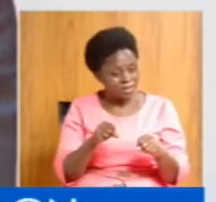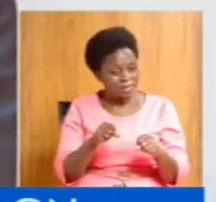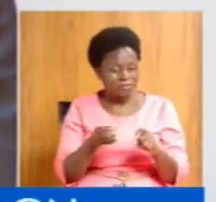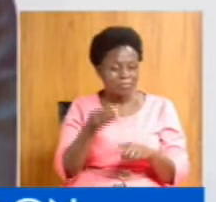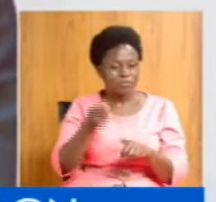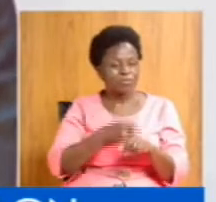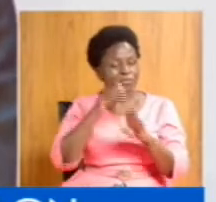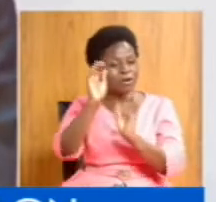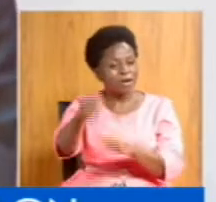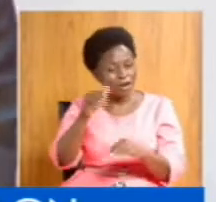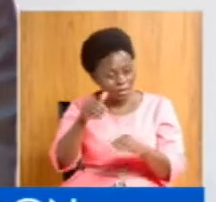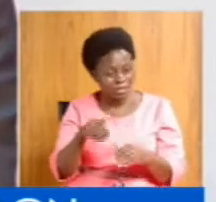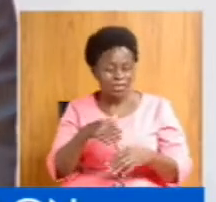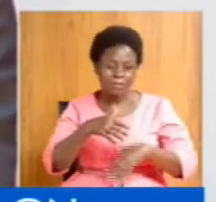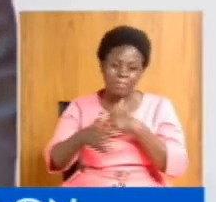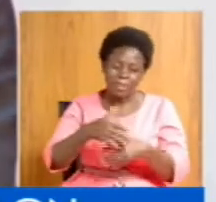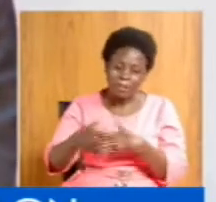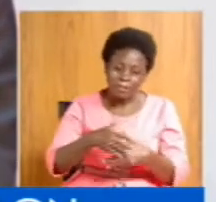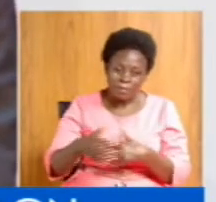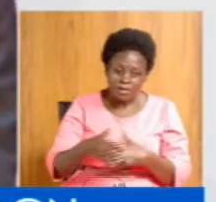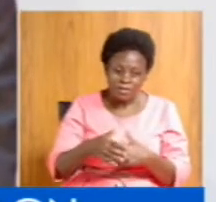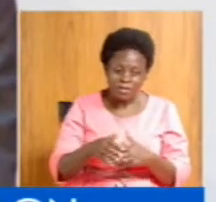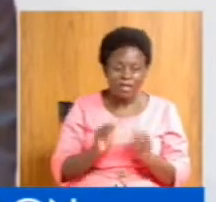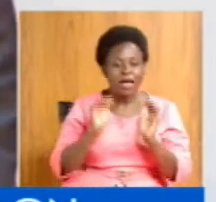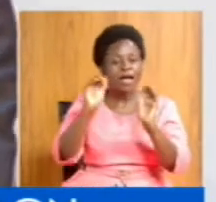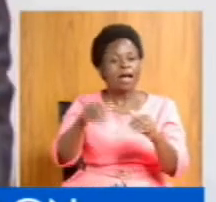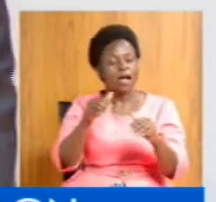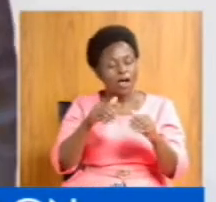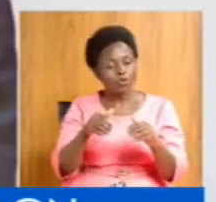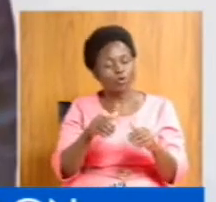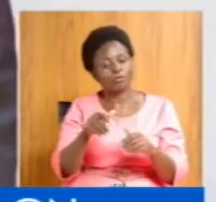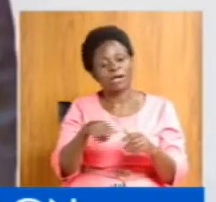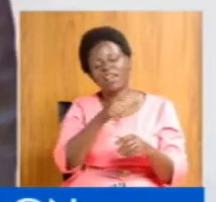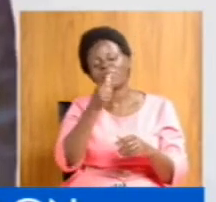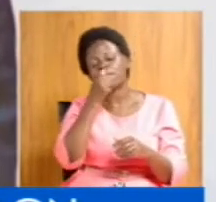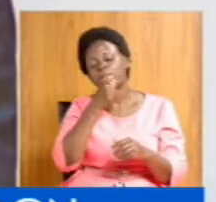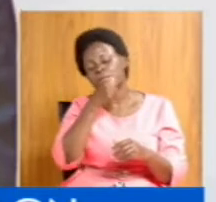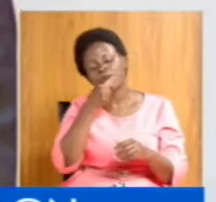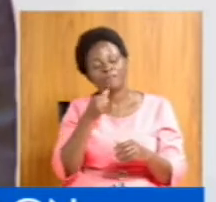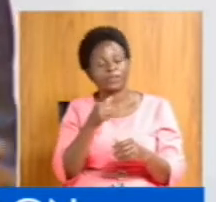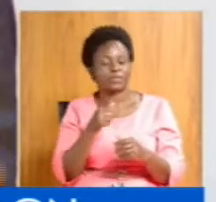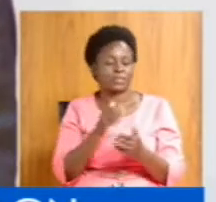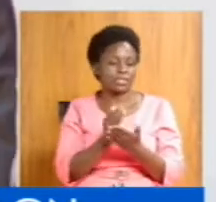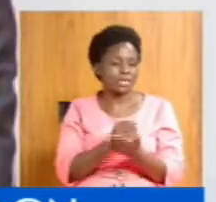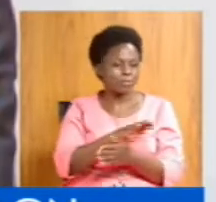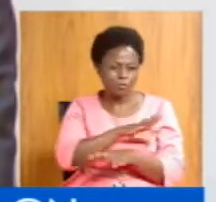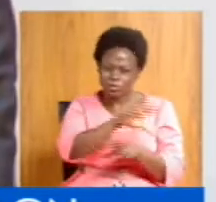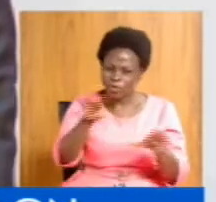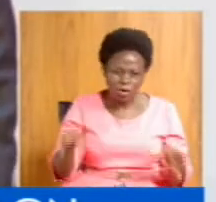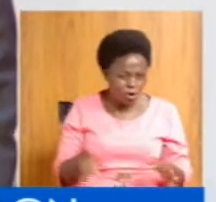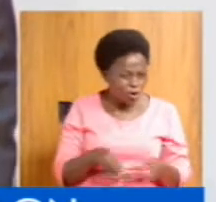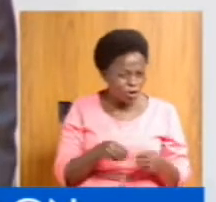agriculture manufacturing agroindustrialization and other private sector because everybody was